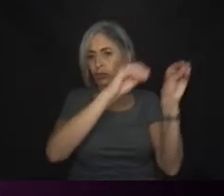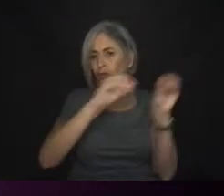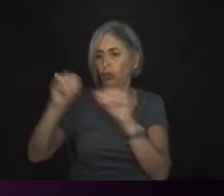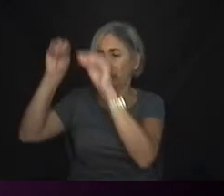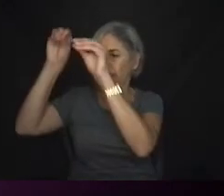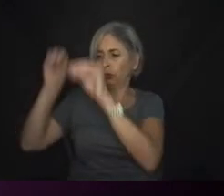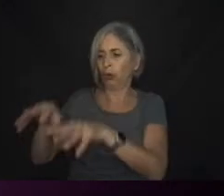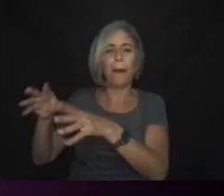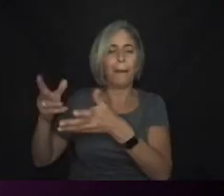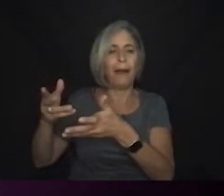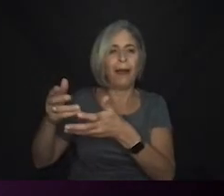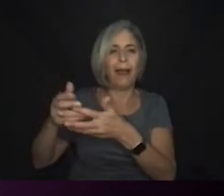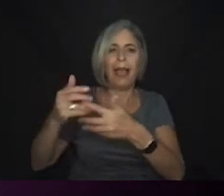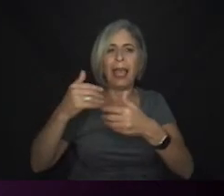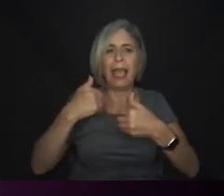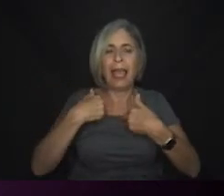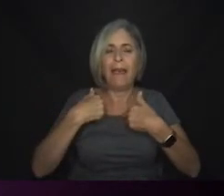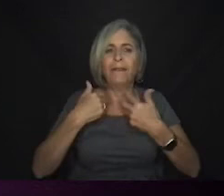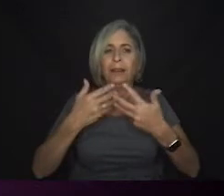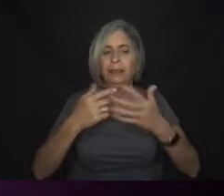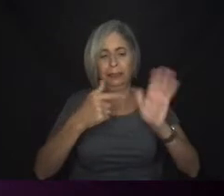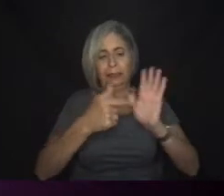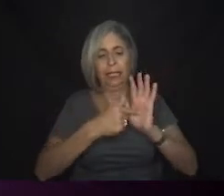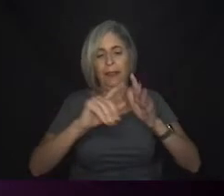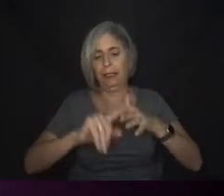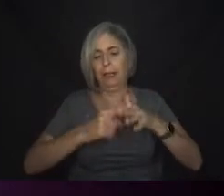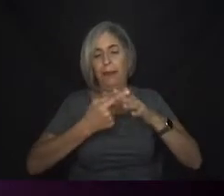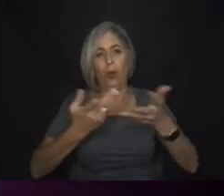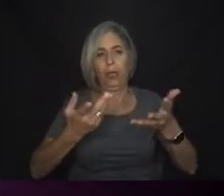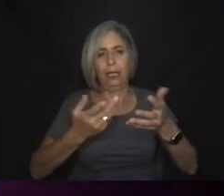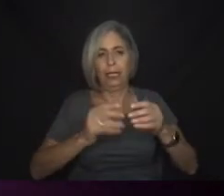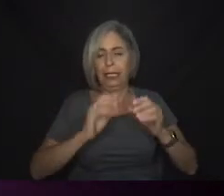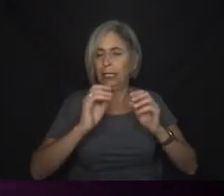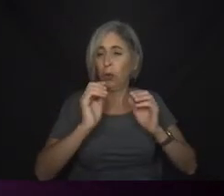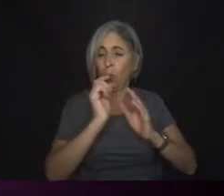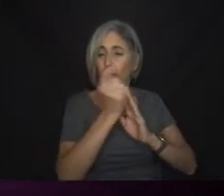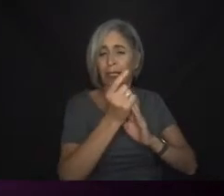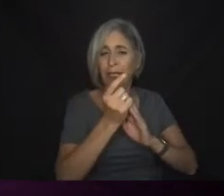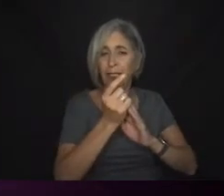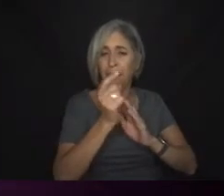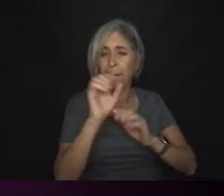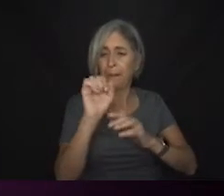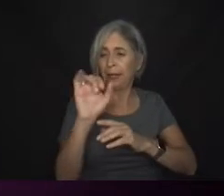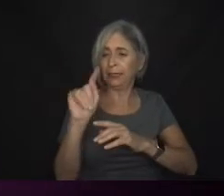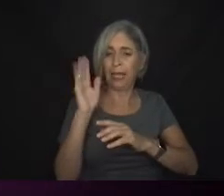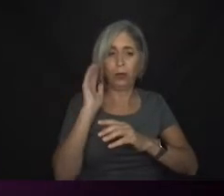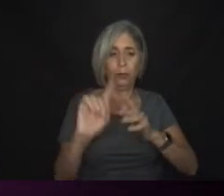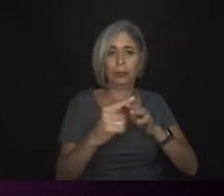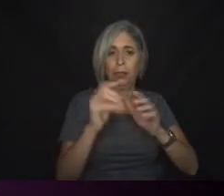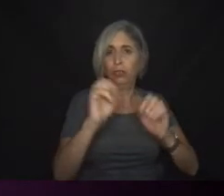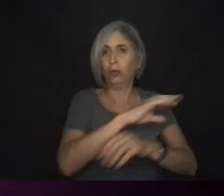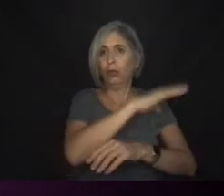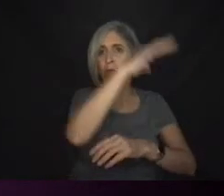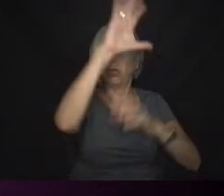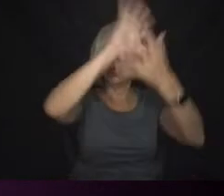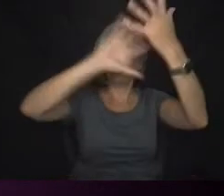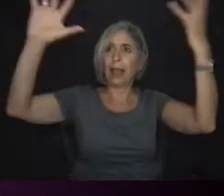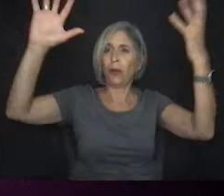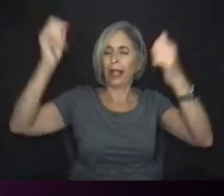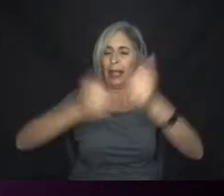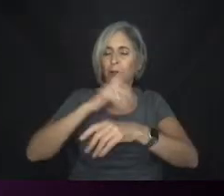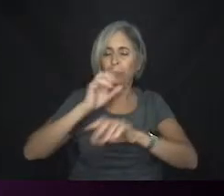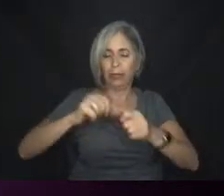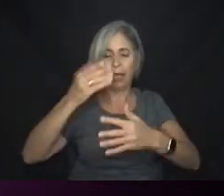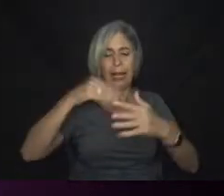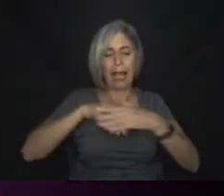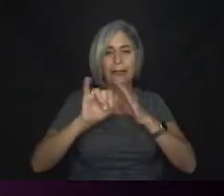within seconds, I have a site that is deploying, and within seconds more, my site will be deployed to the cloud. Anybody can access it, just